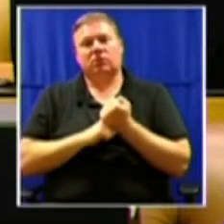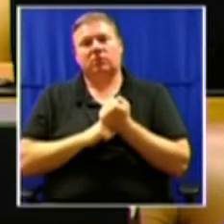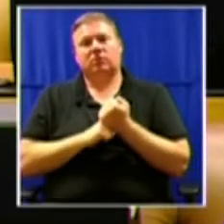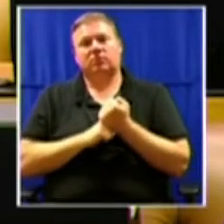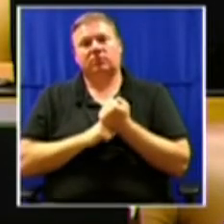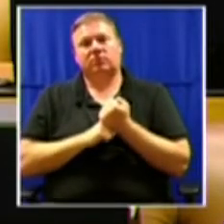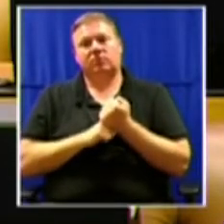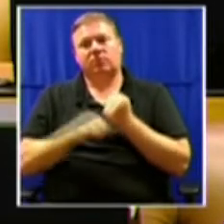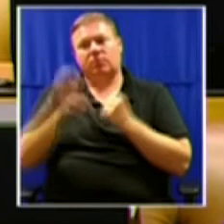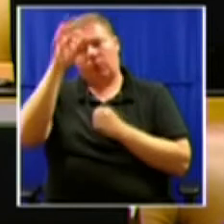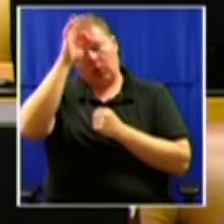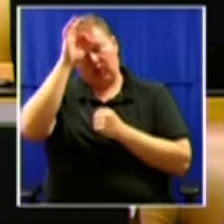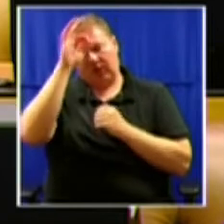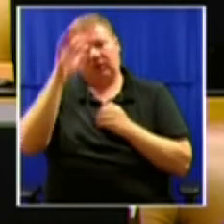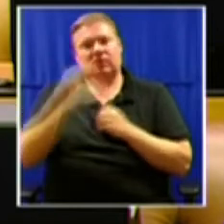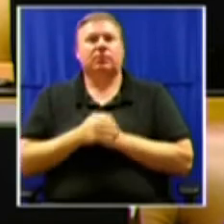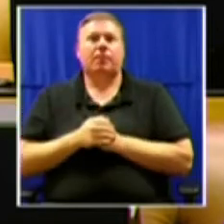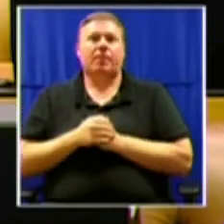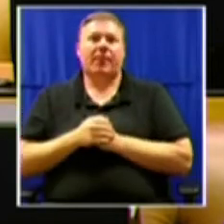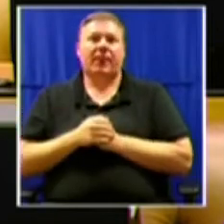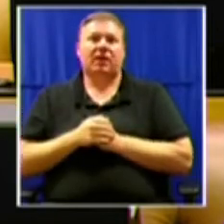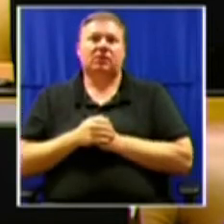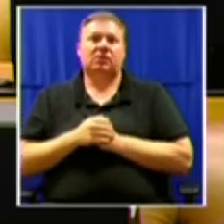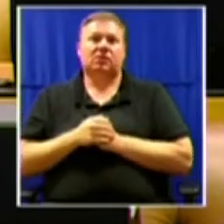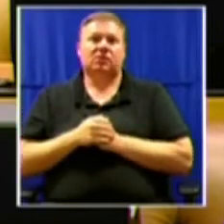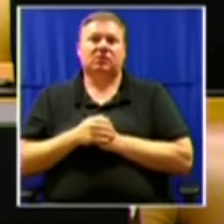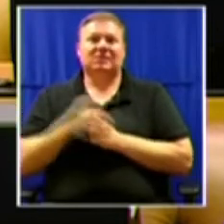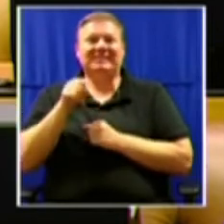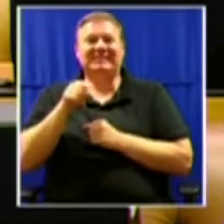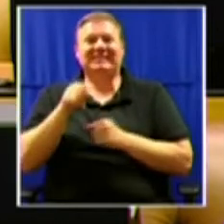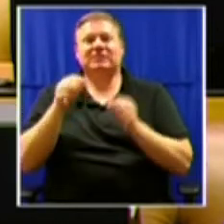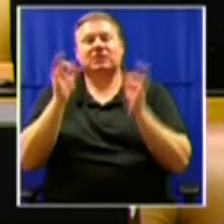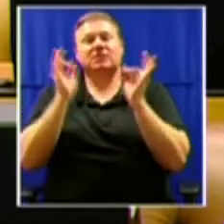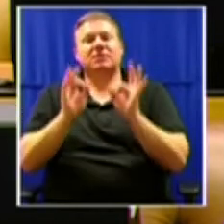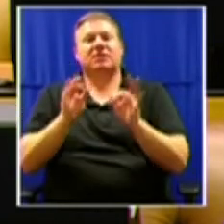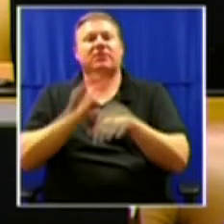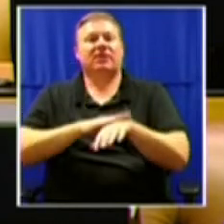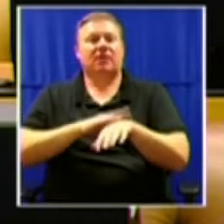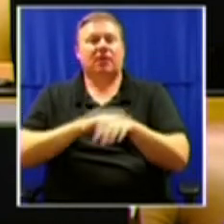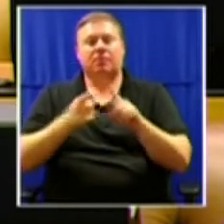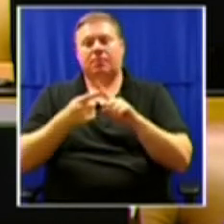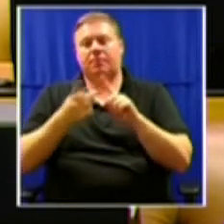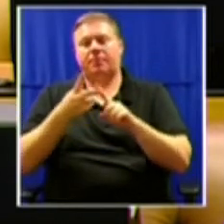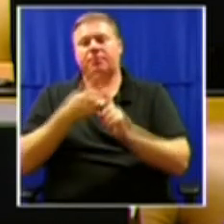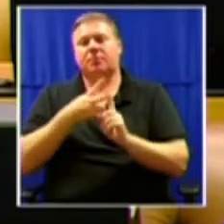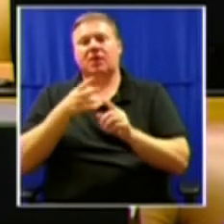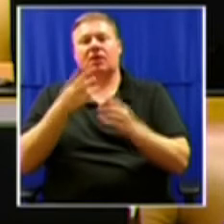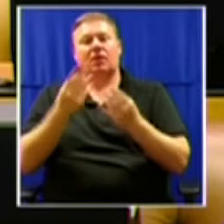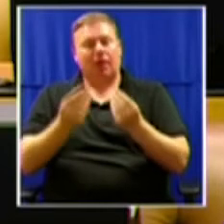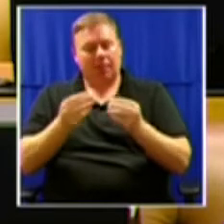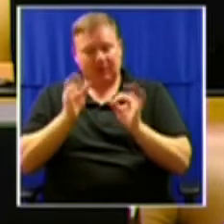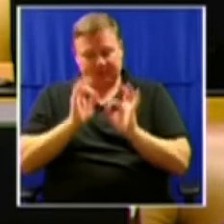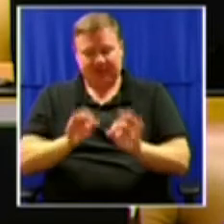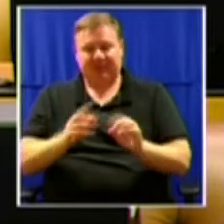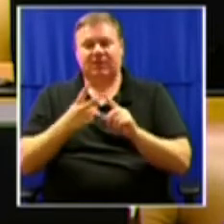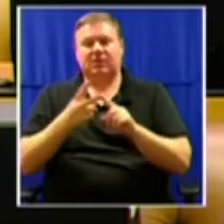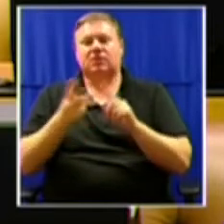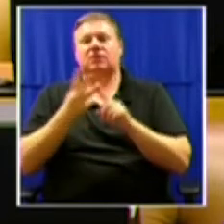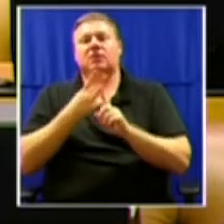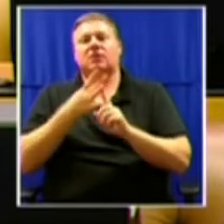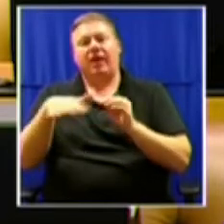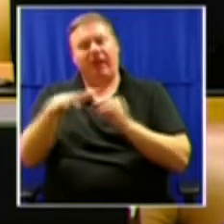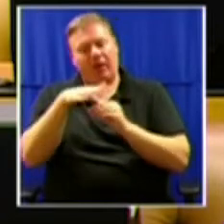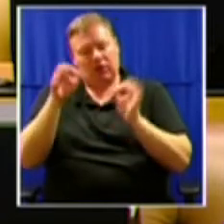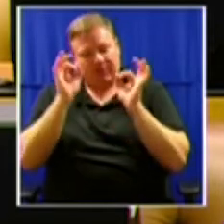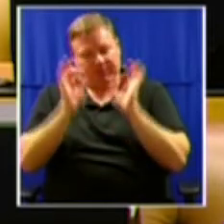the police. And it will be a very specific period, a very specific number, a very specific area,